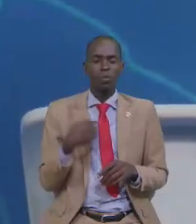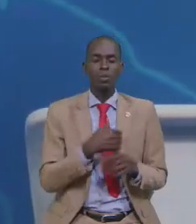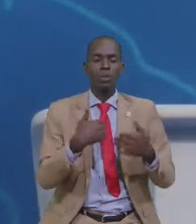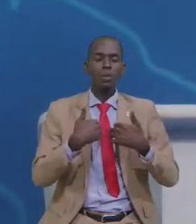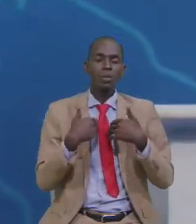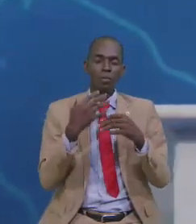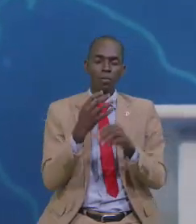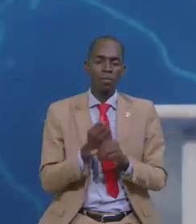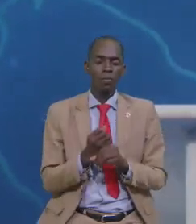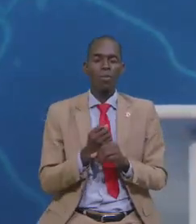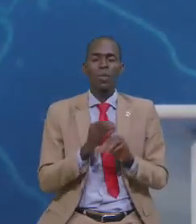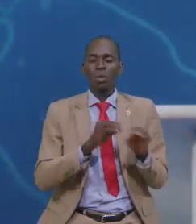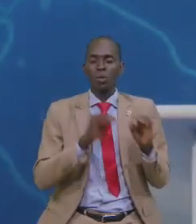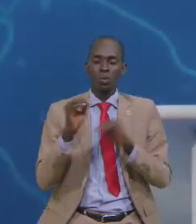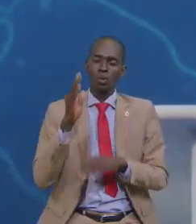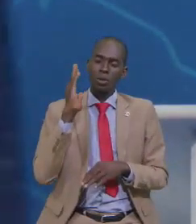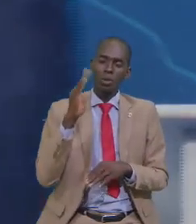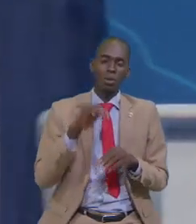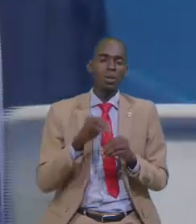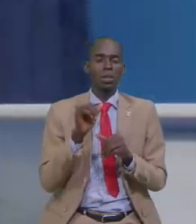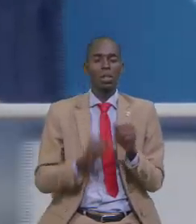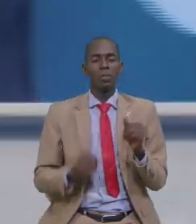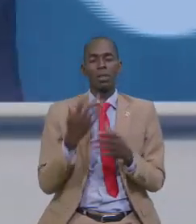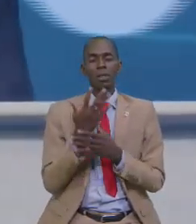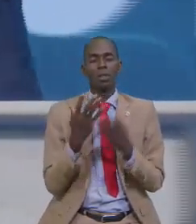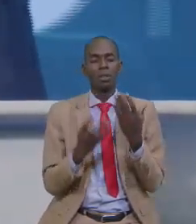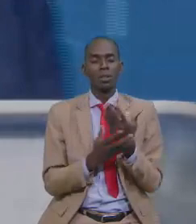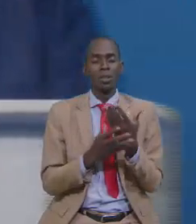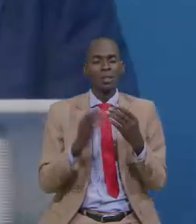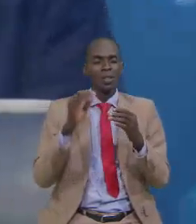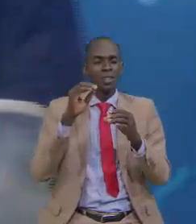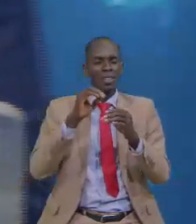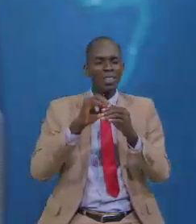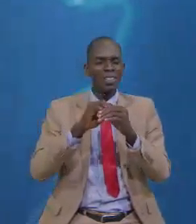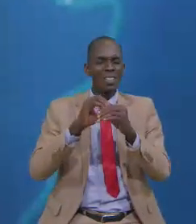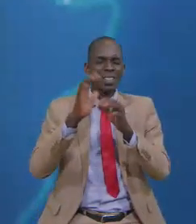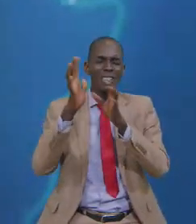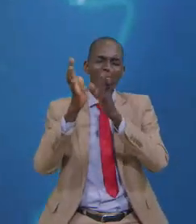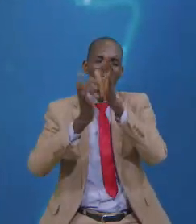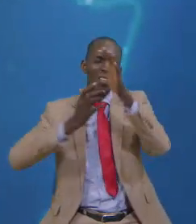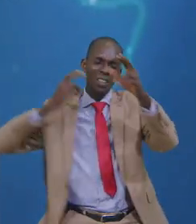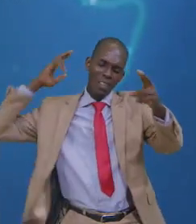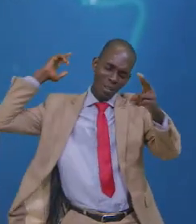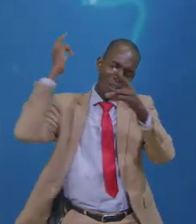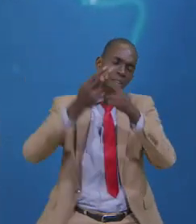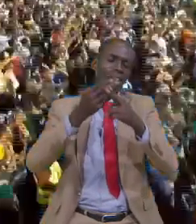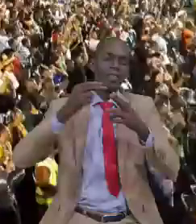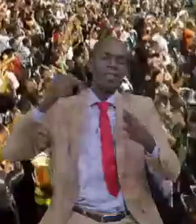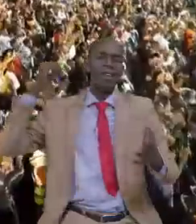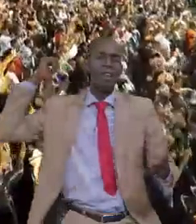Put testimony in every mouth. In Jesus' name we